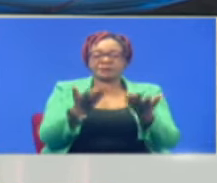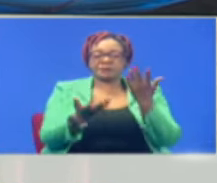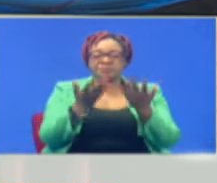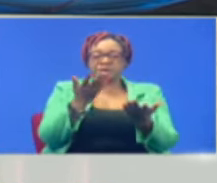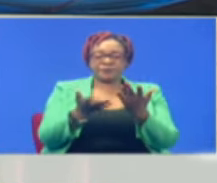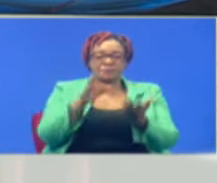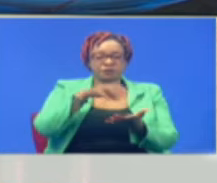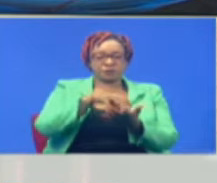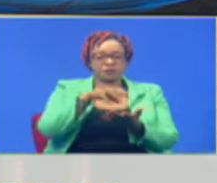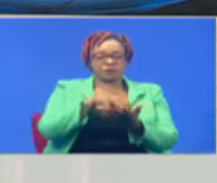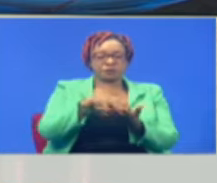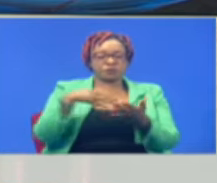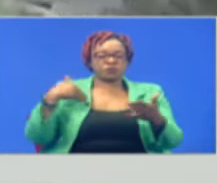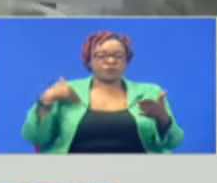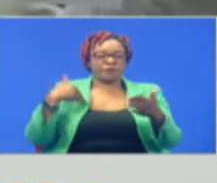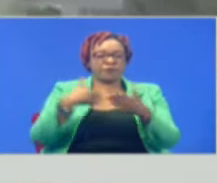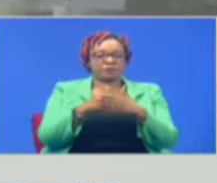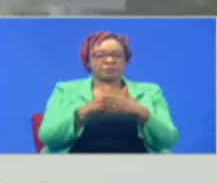so far.